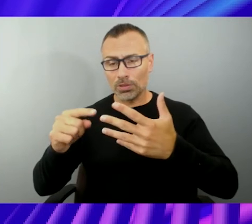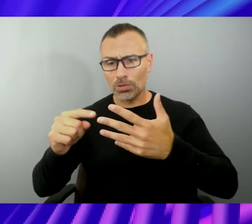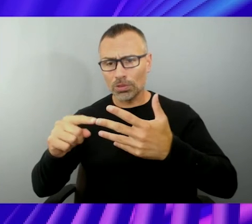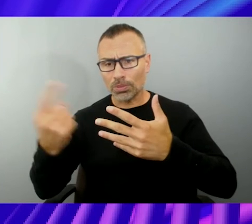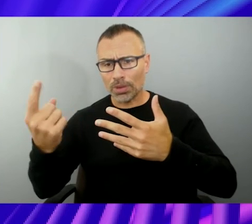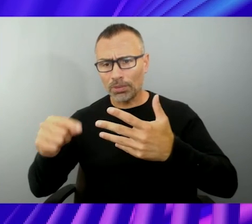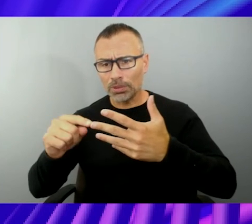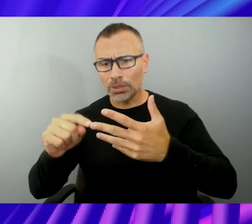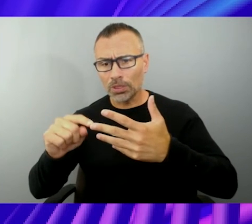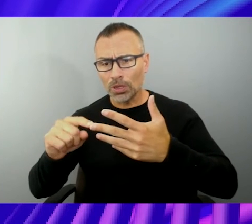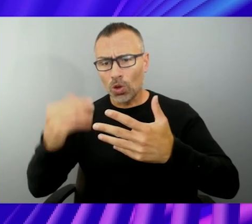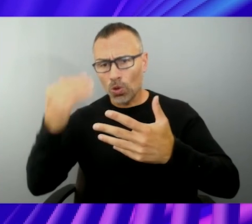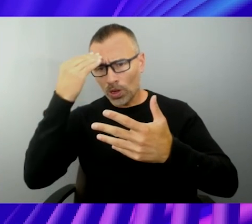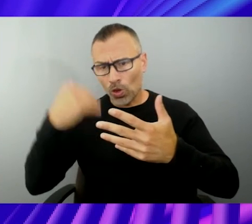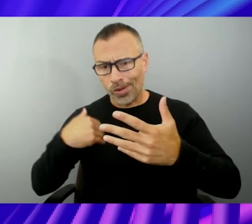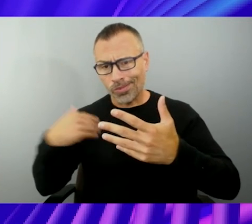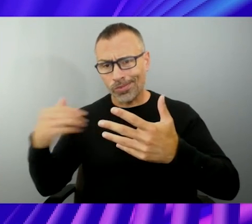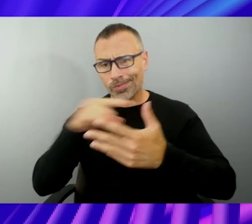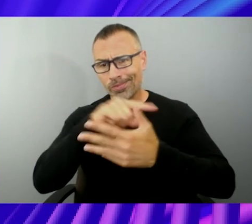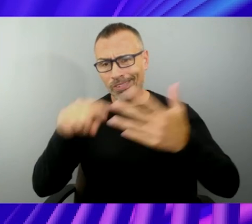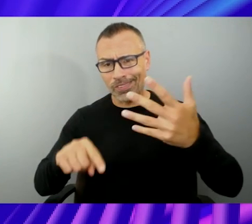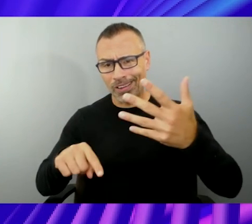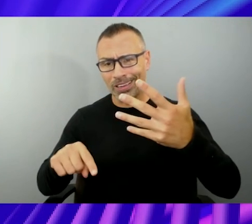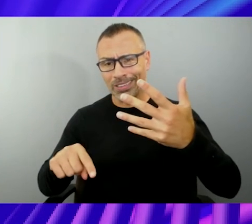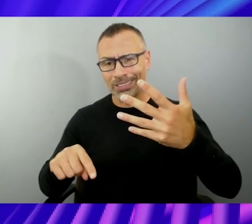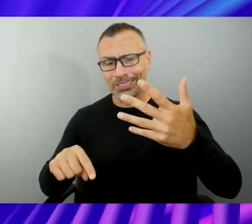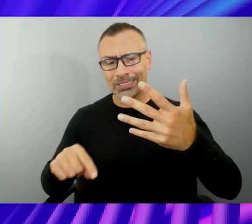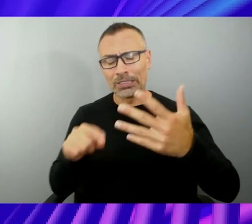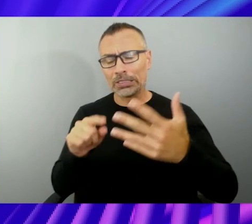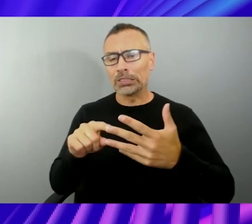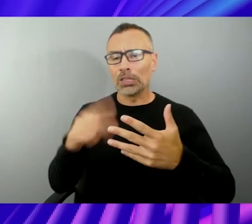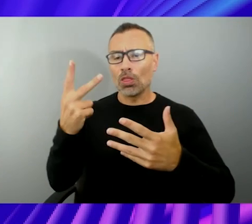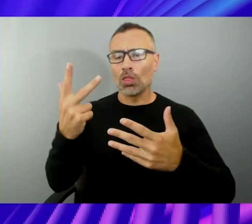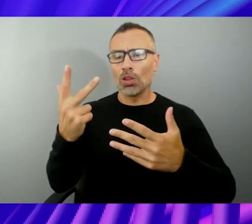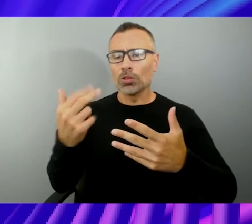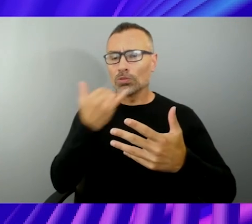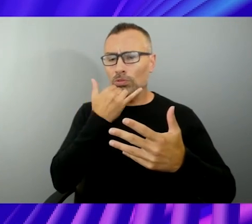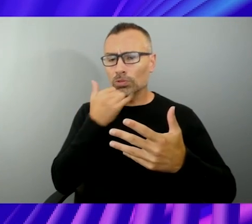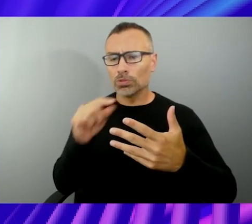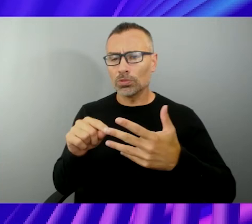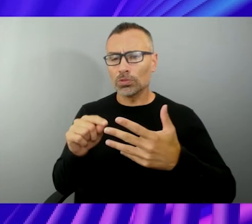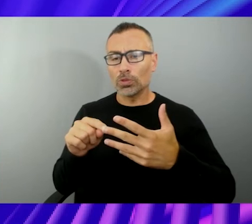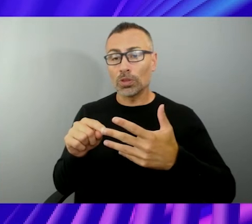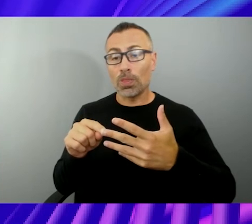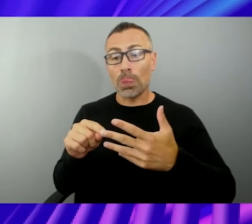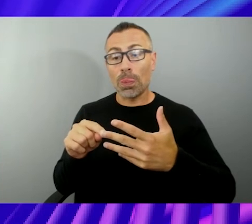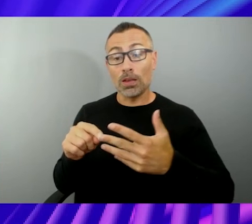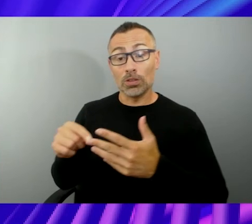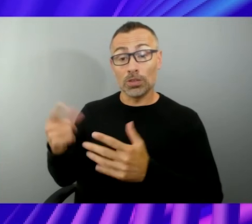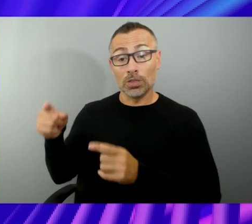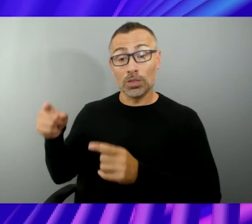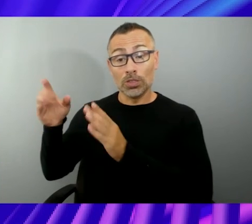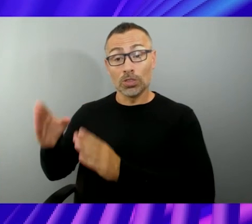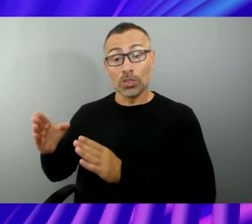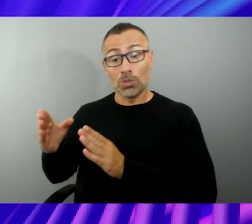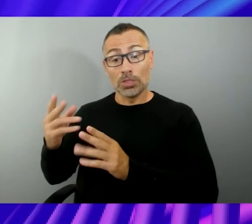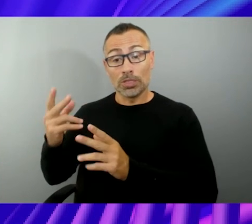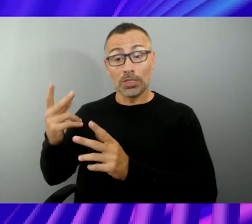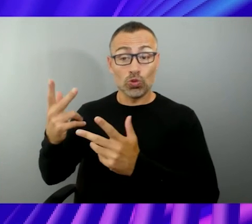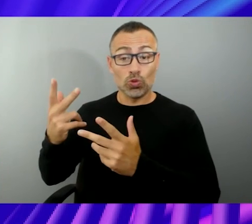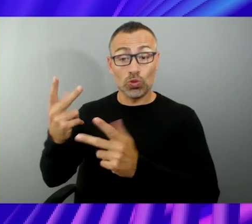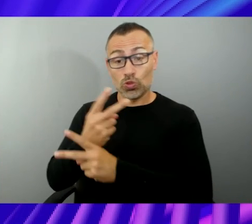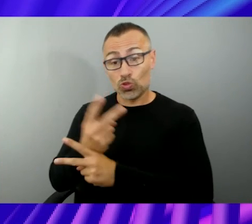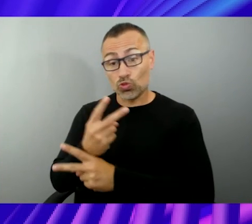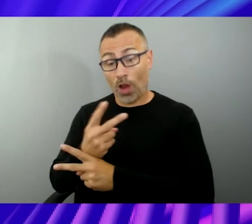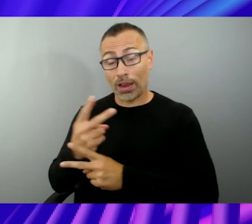have 4 microservices. Something has gone wrong with the third microservice. So the percentage track of completion of the process flow is easily identifiable,